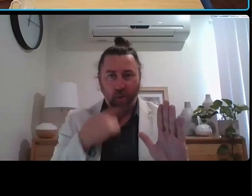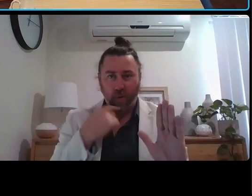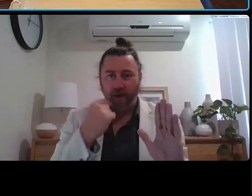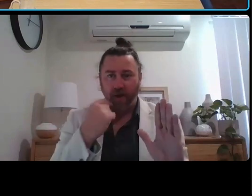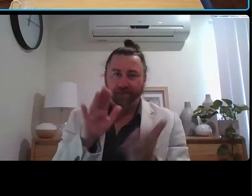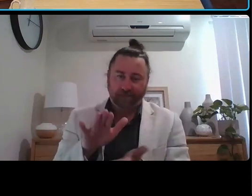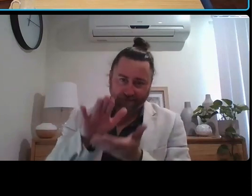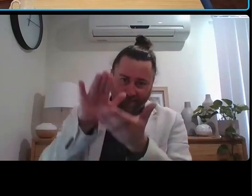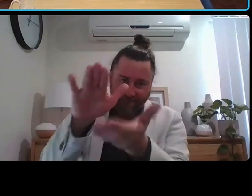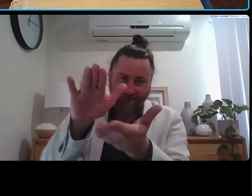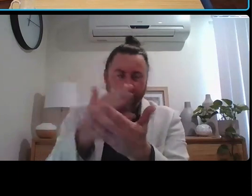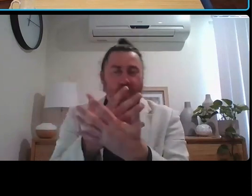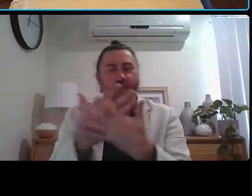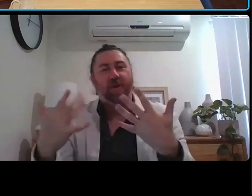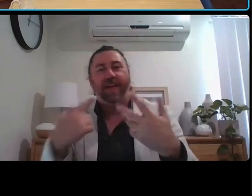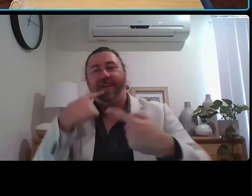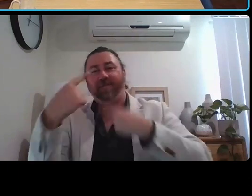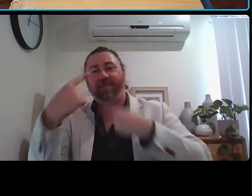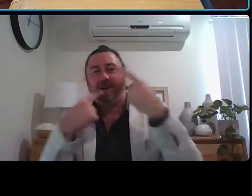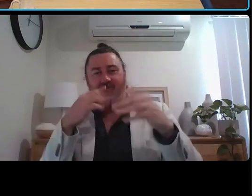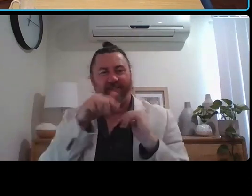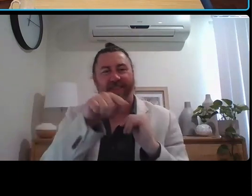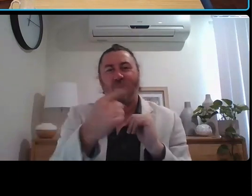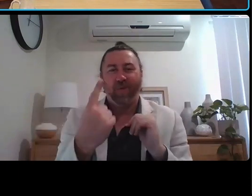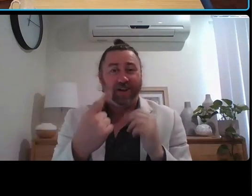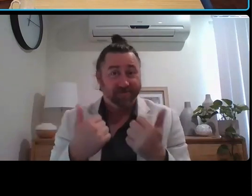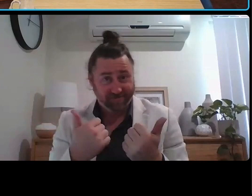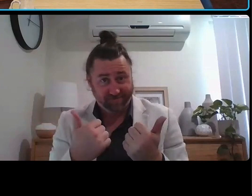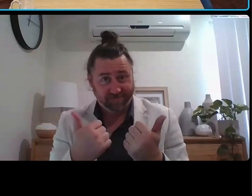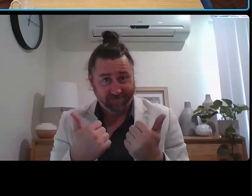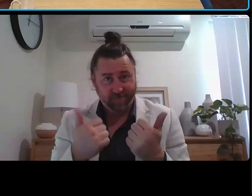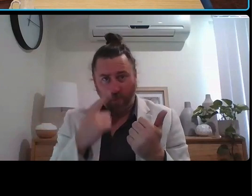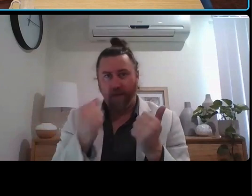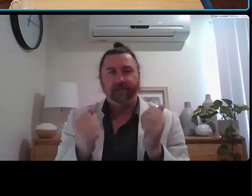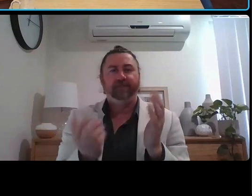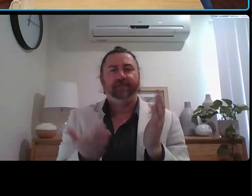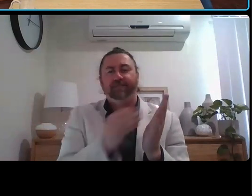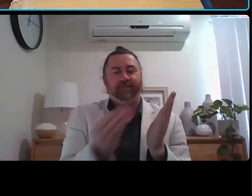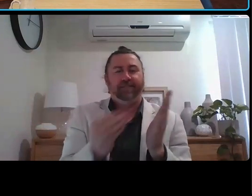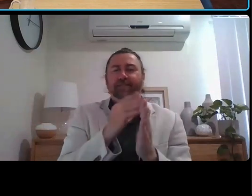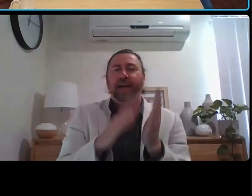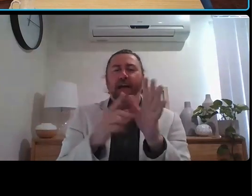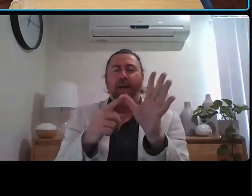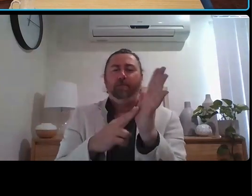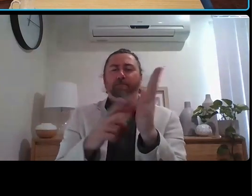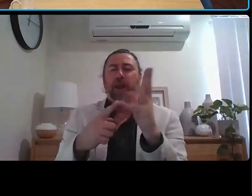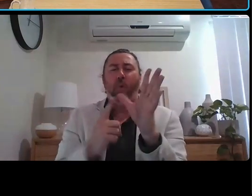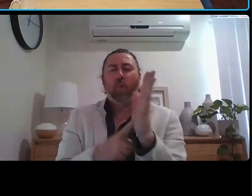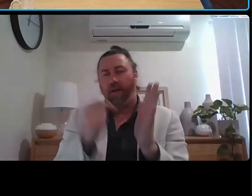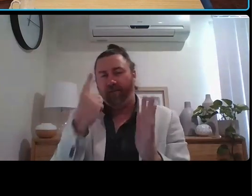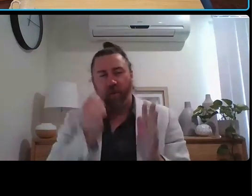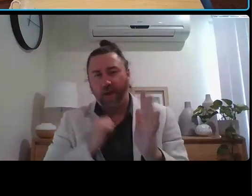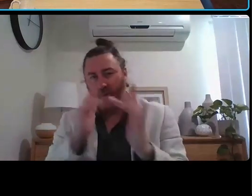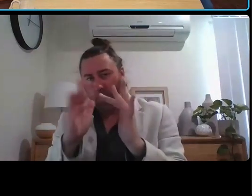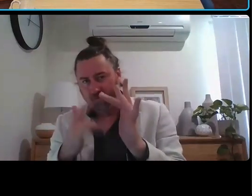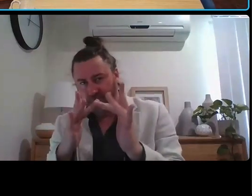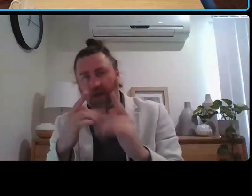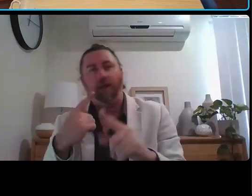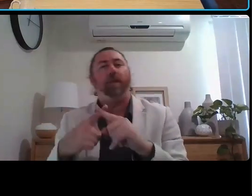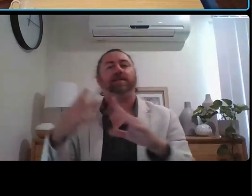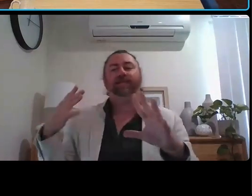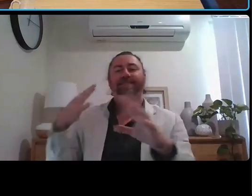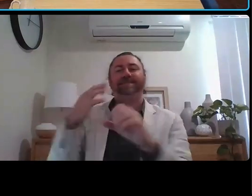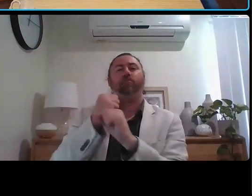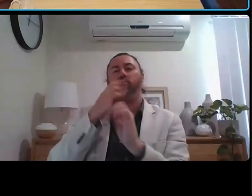there are further details of these available, both in a provider manual on the department's website, as well as the summary report and a